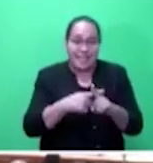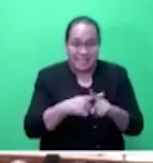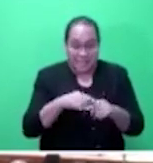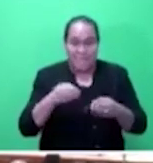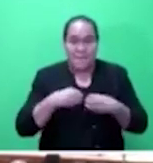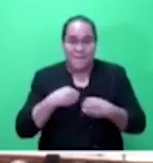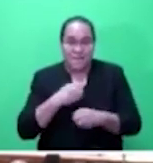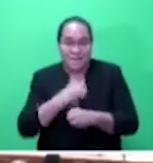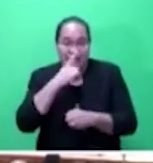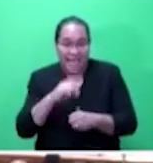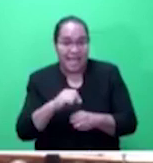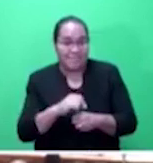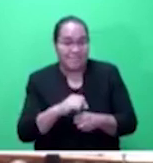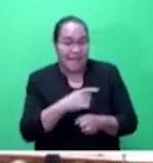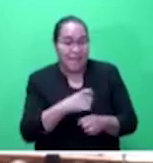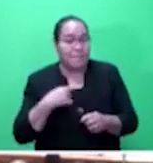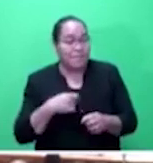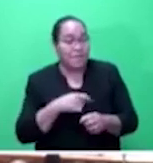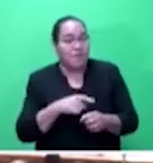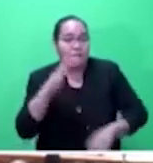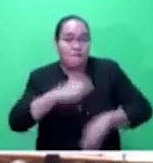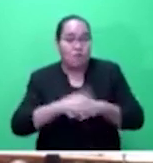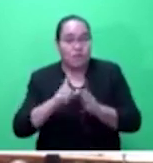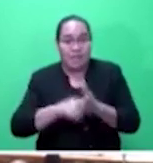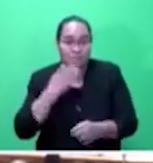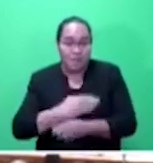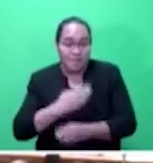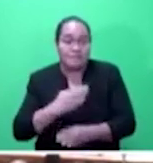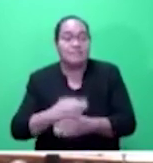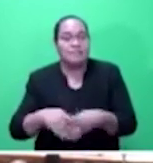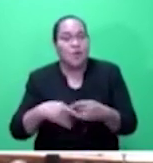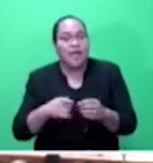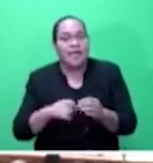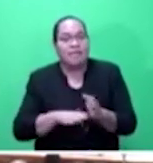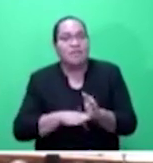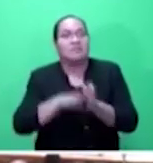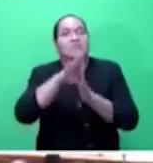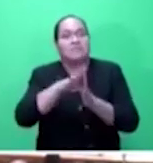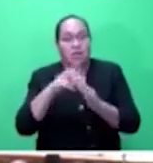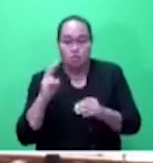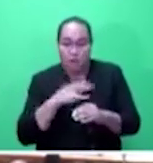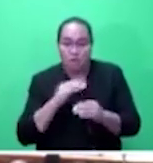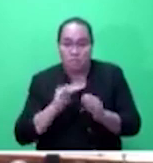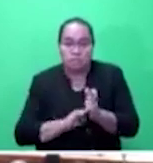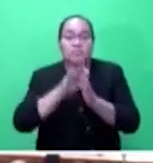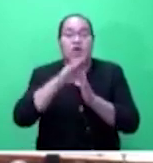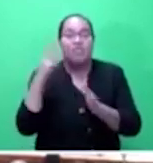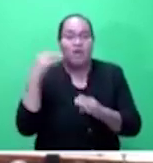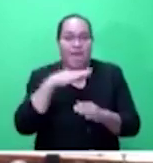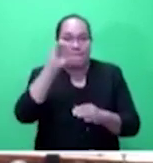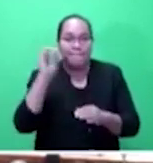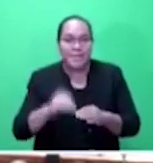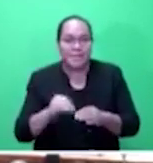can claim on their first full-time employee will increase from 200 to 300%. The tax deduction on